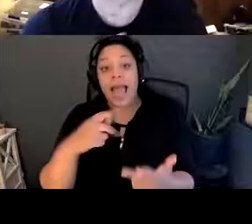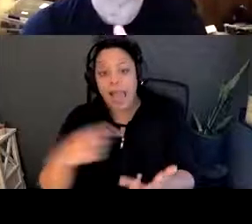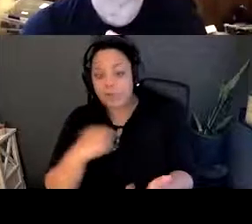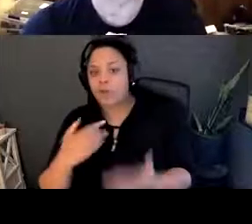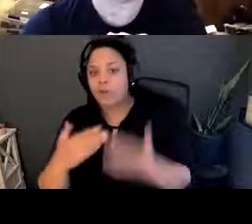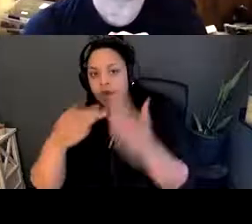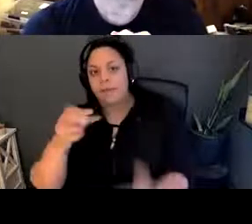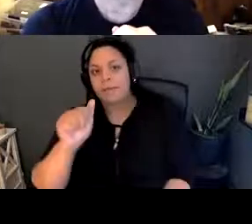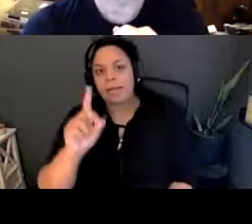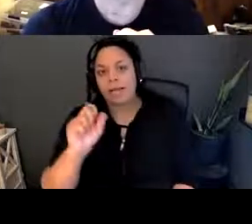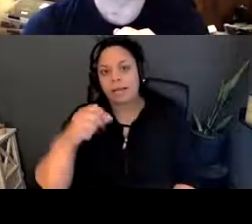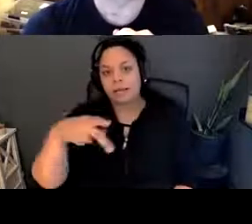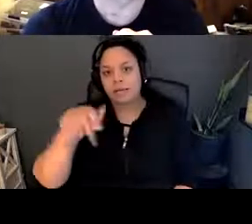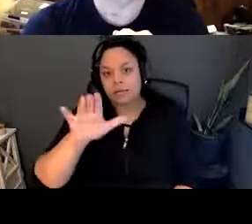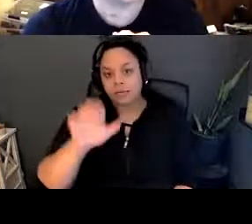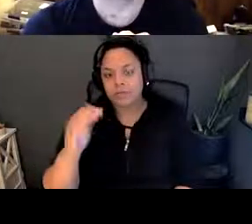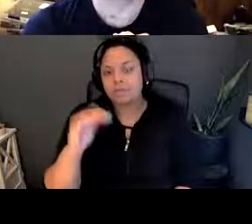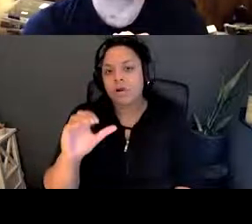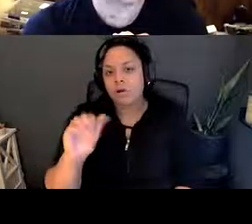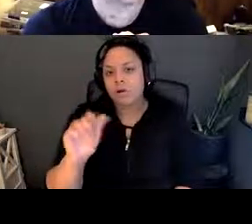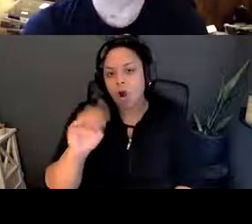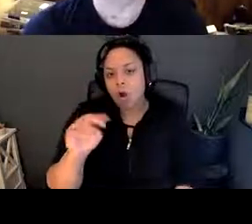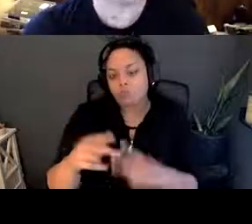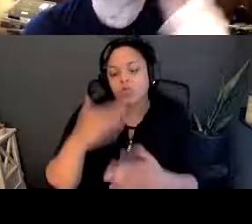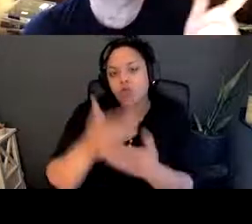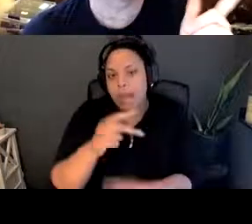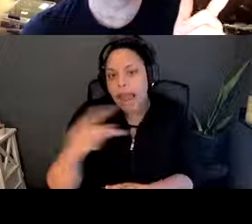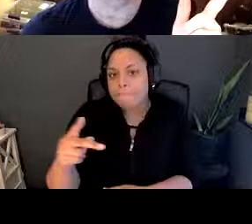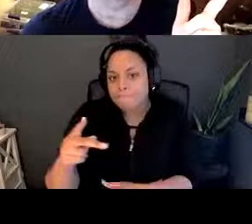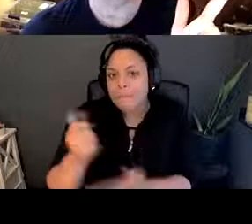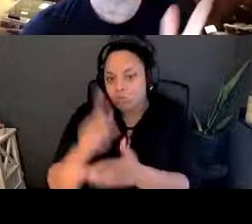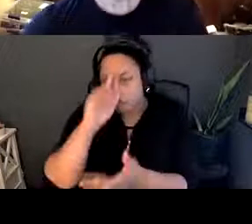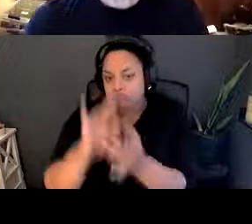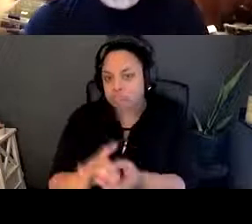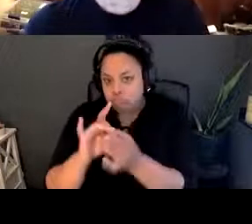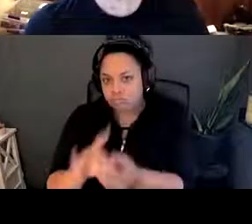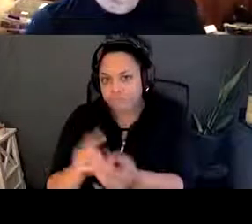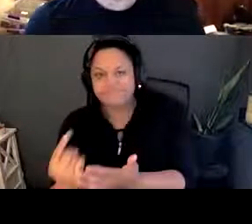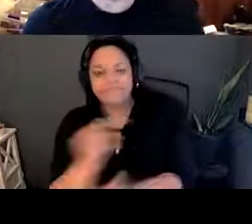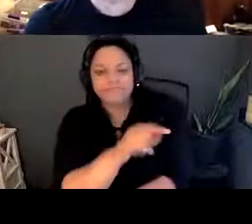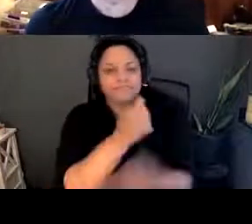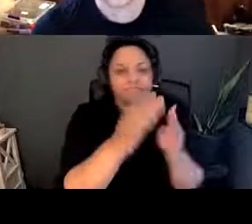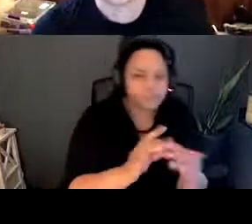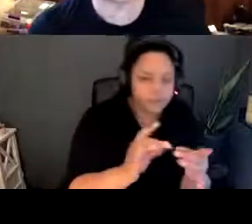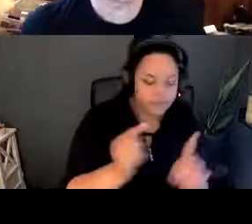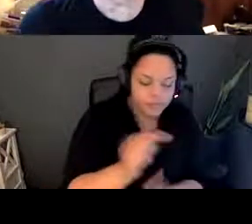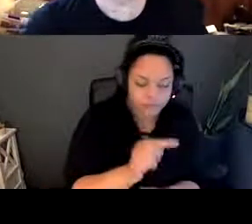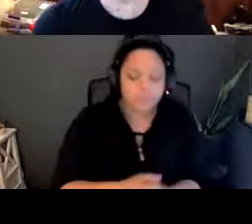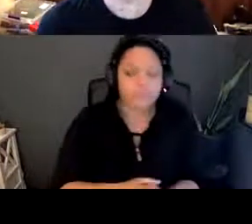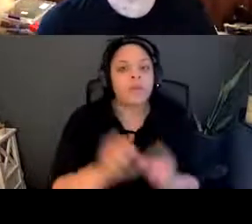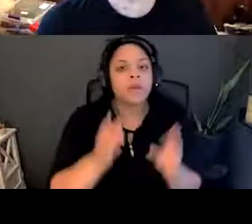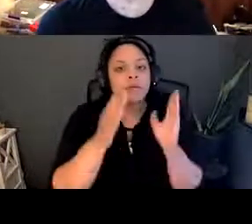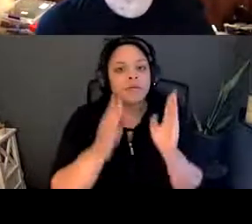Calm is another good app. And I think those are absolutely good apps. But back to the previous comment, some people, right?